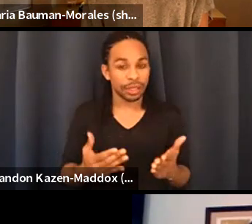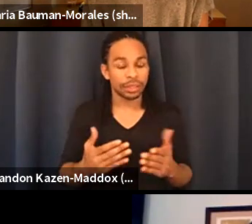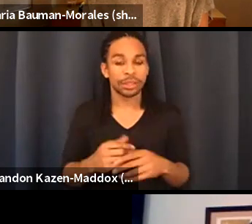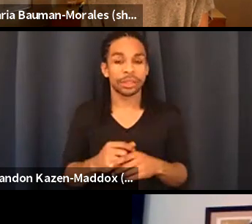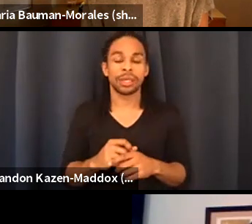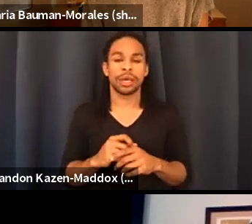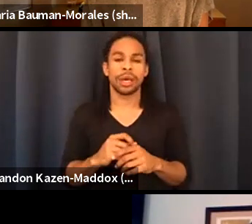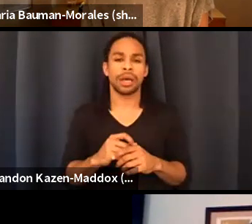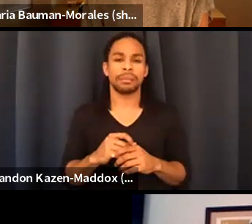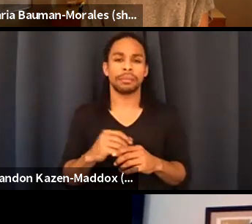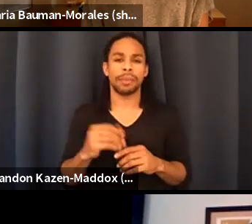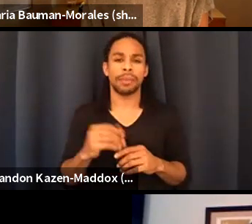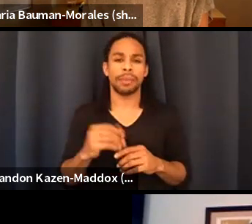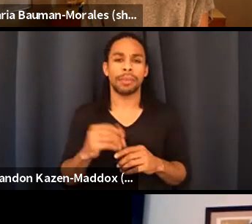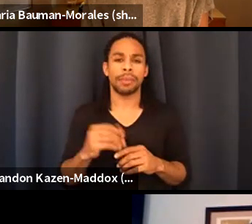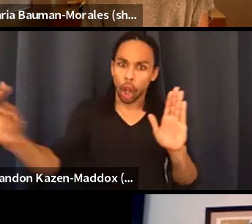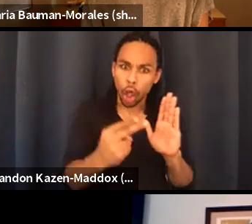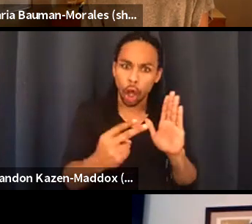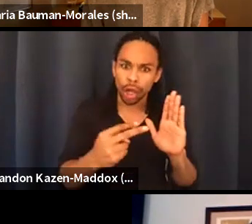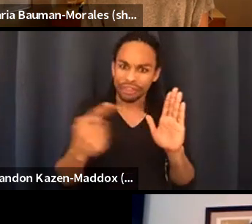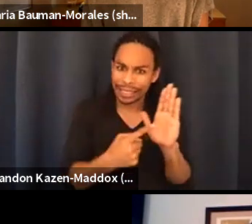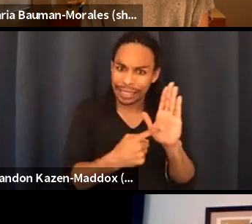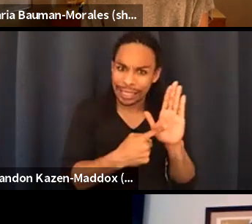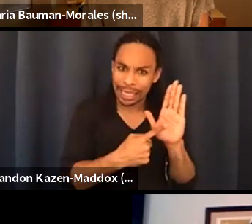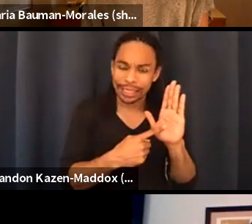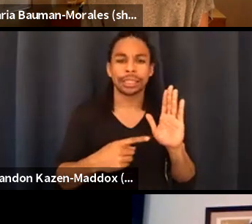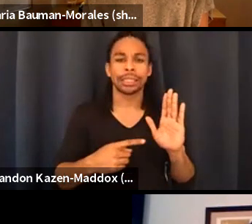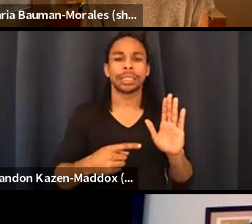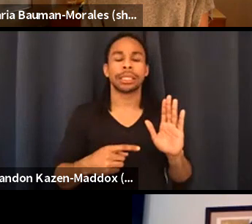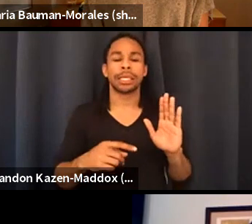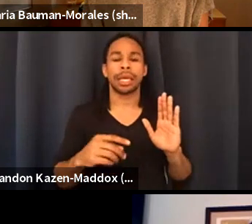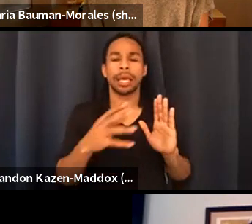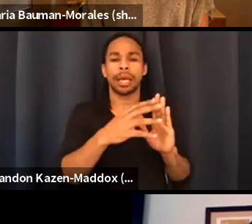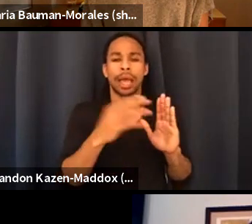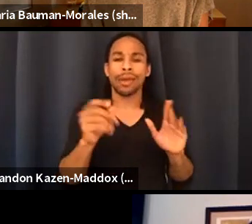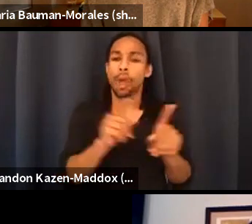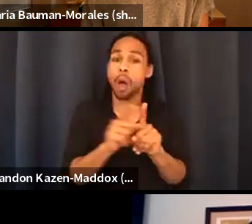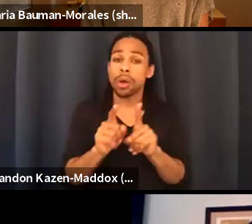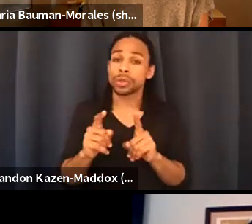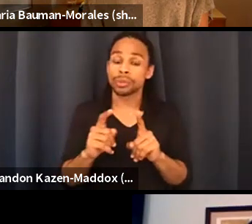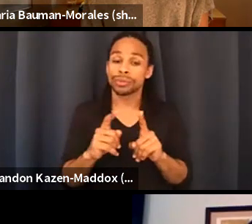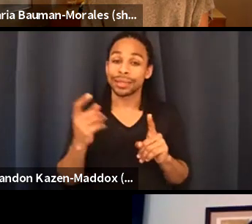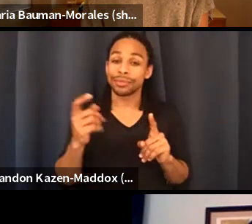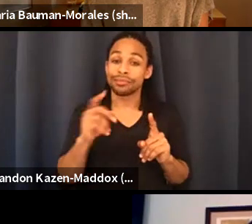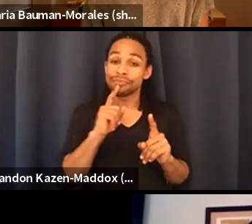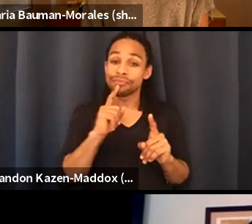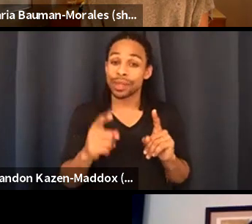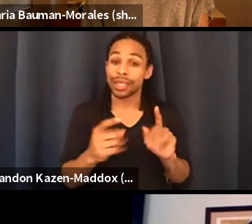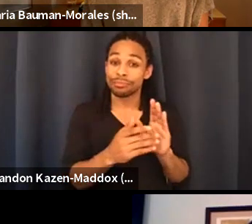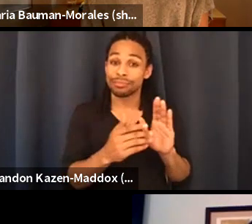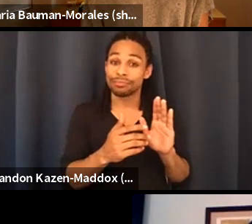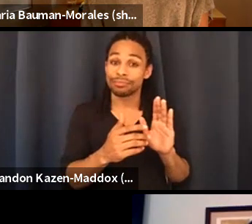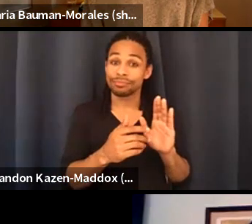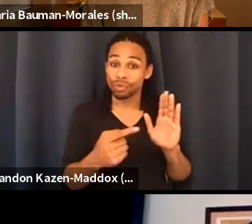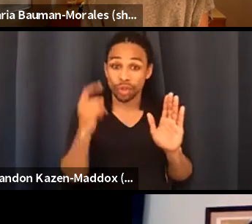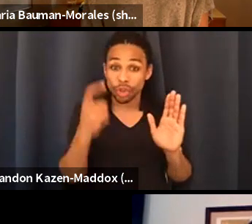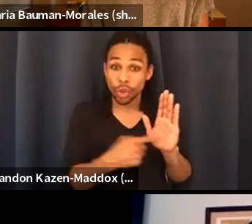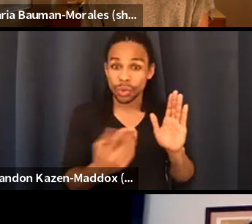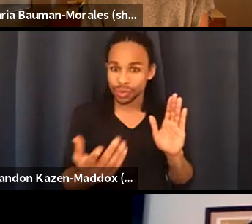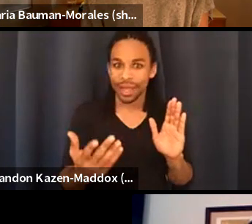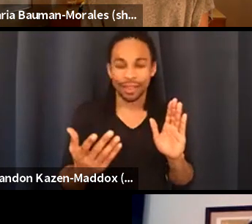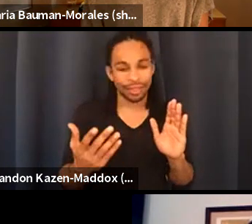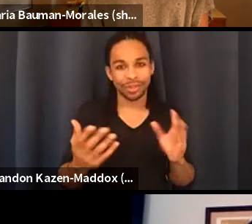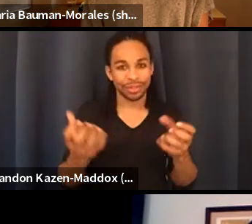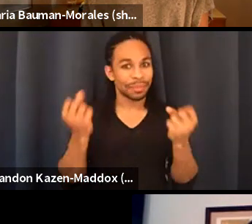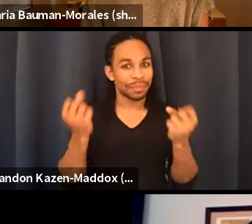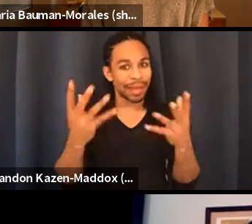there's so many great ideas happening right now. It's not just about, you know, the folks who made terrible decisions and we're out here to villainize